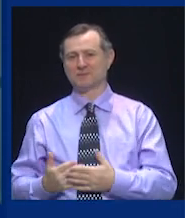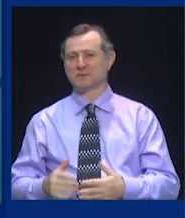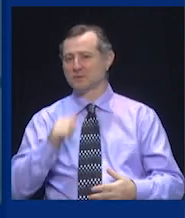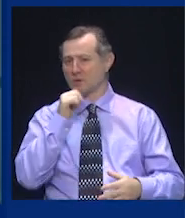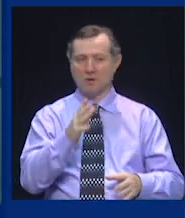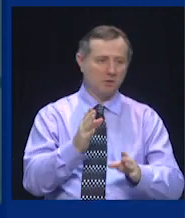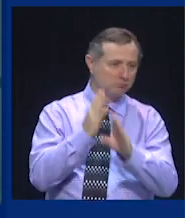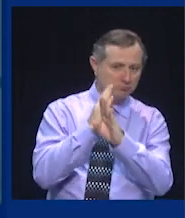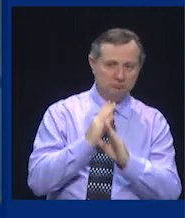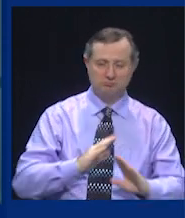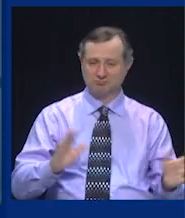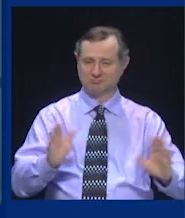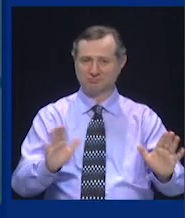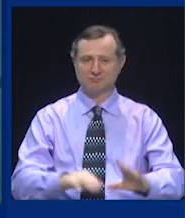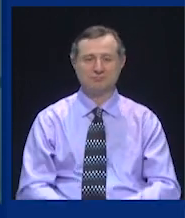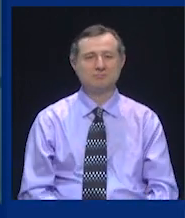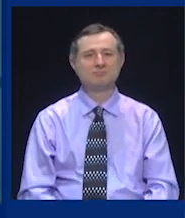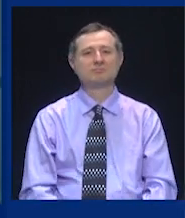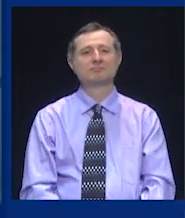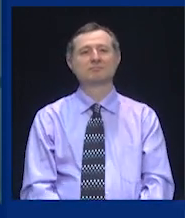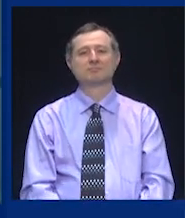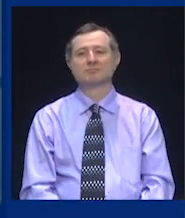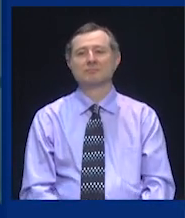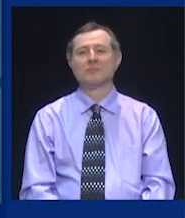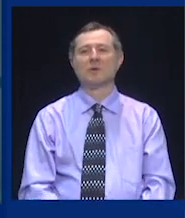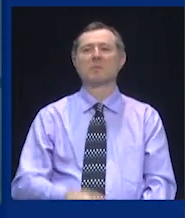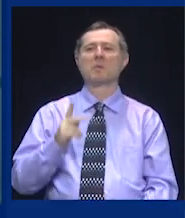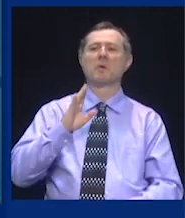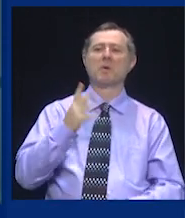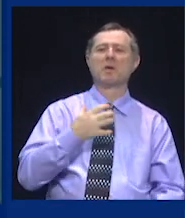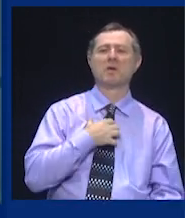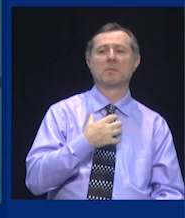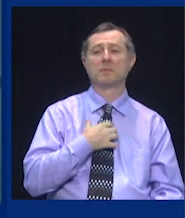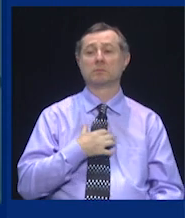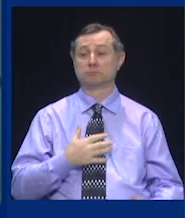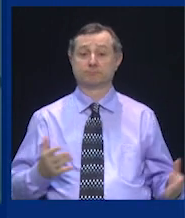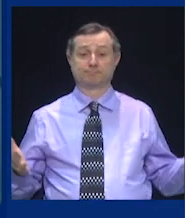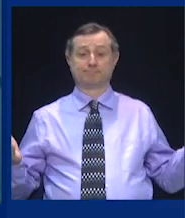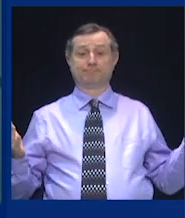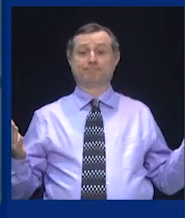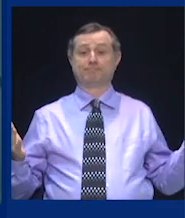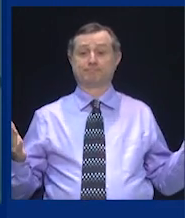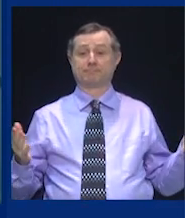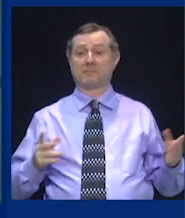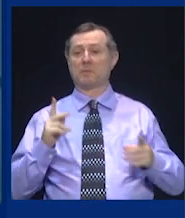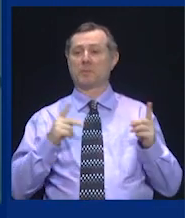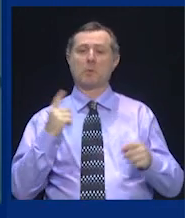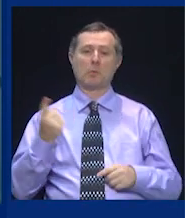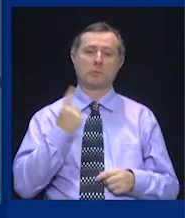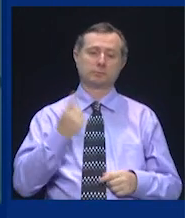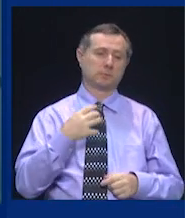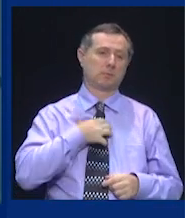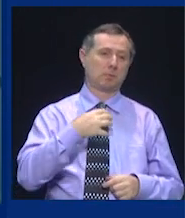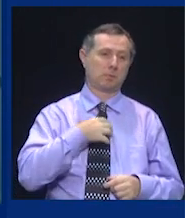than sorry. Well, people will be upset if we do it. People are going to be upset no matter what you do.